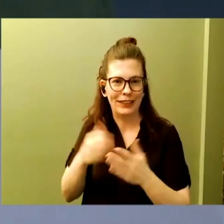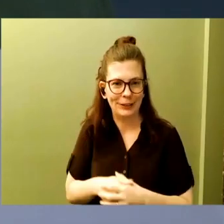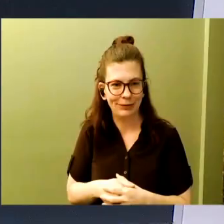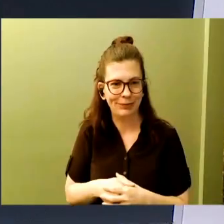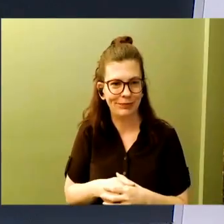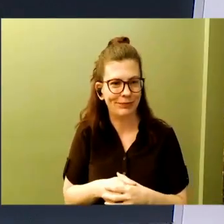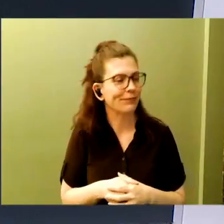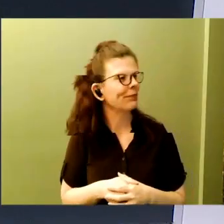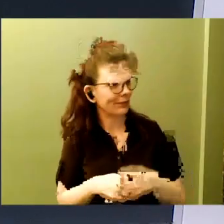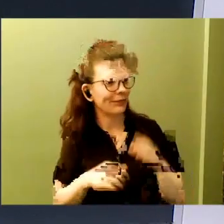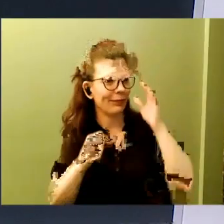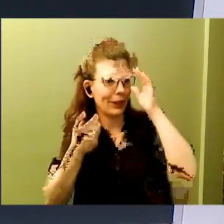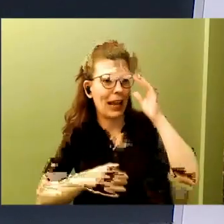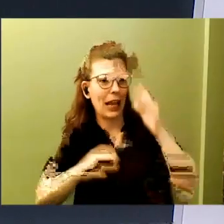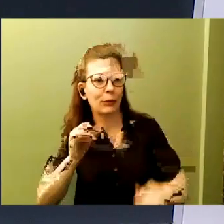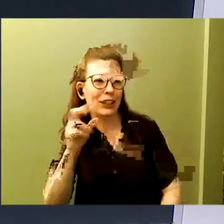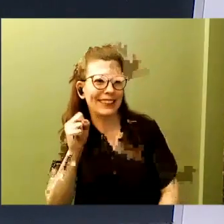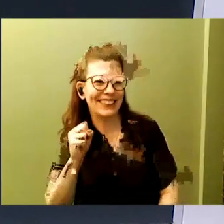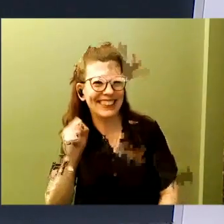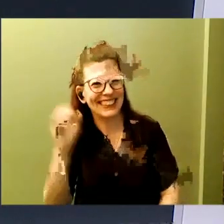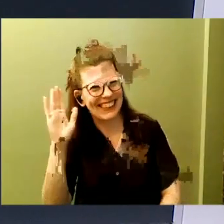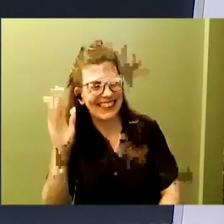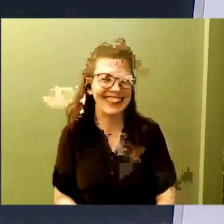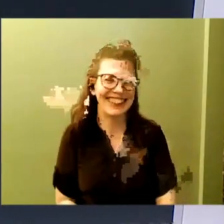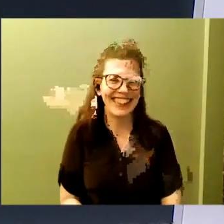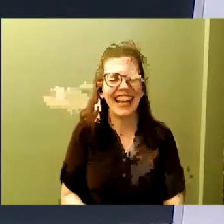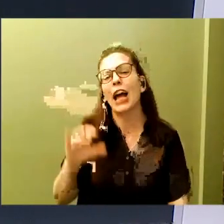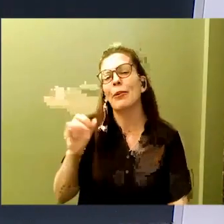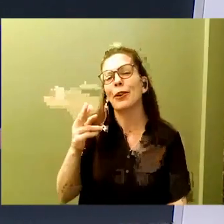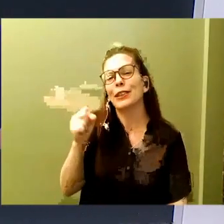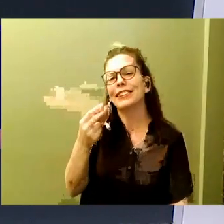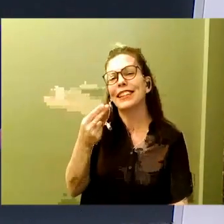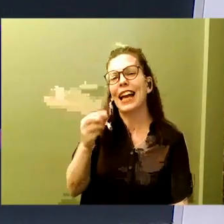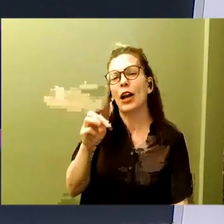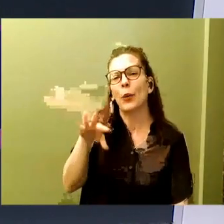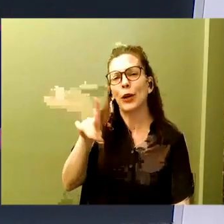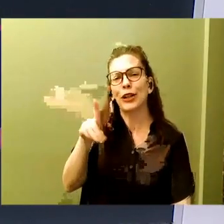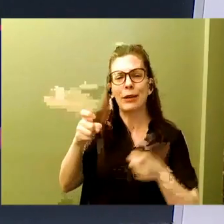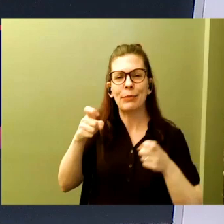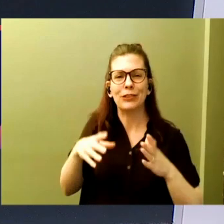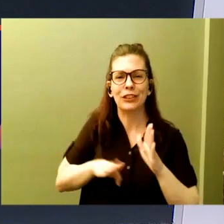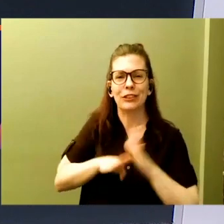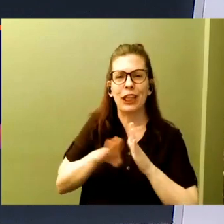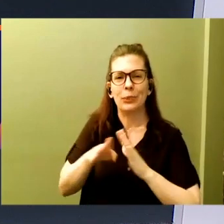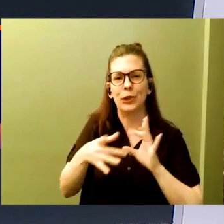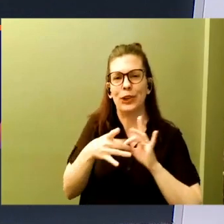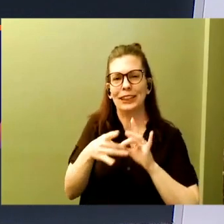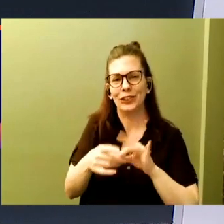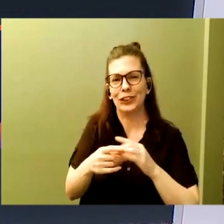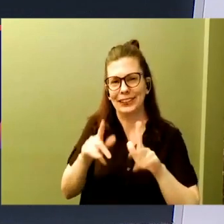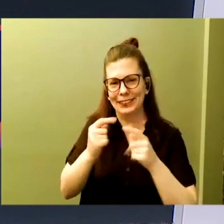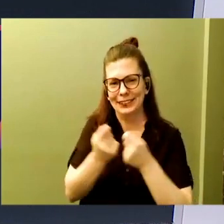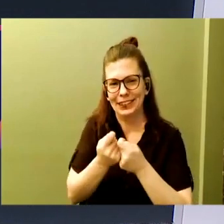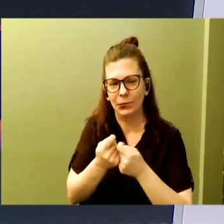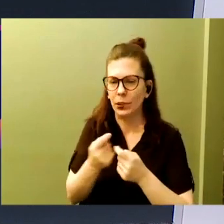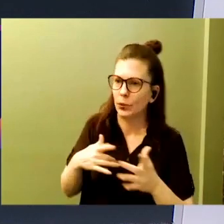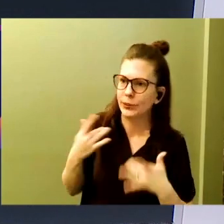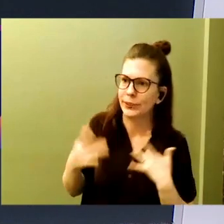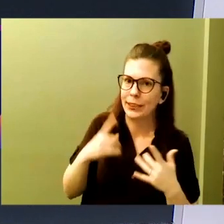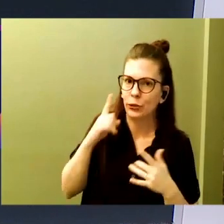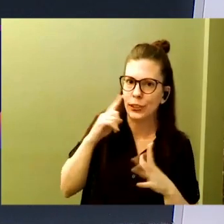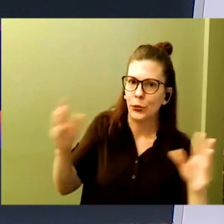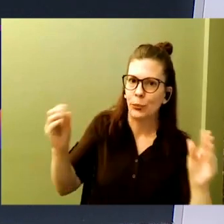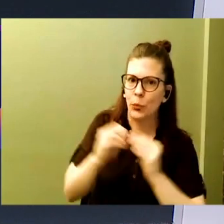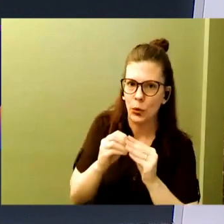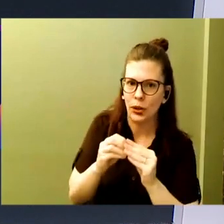And I'm Kris. I'm Kris Howard. I'm a manager in the developer relations team. Really excited to hear more about this.